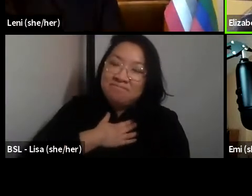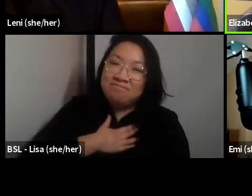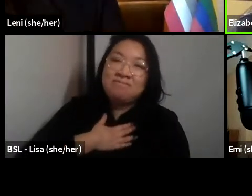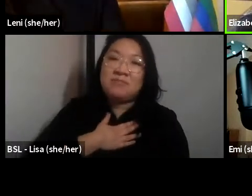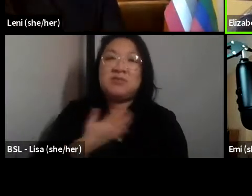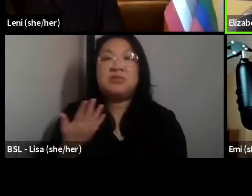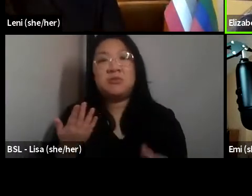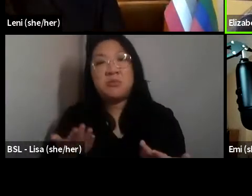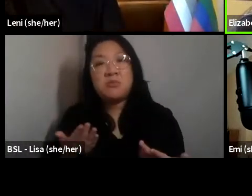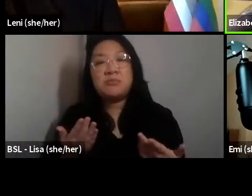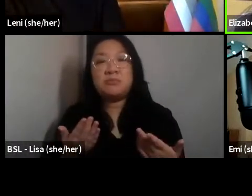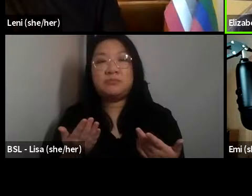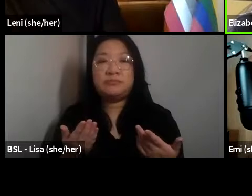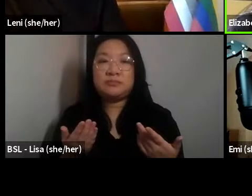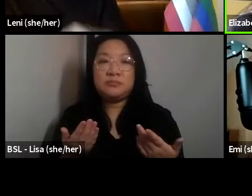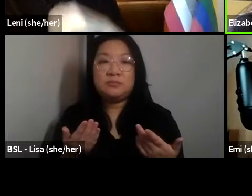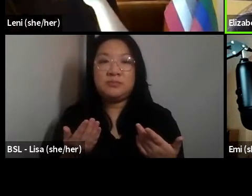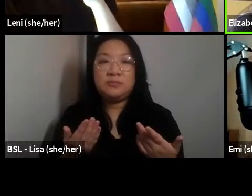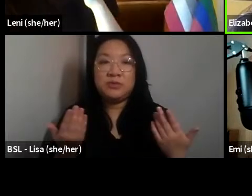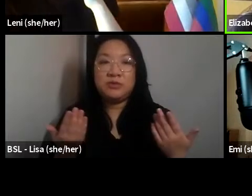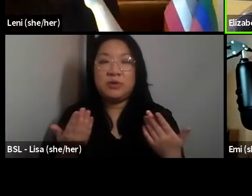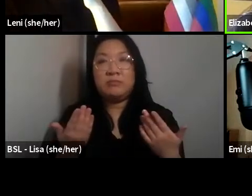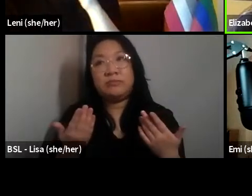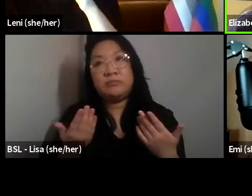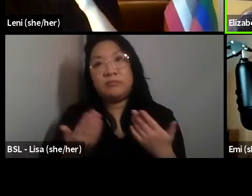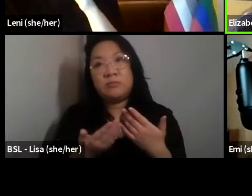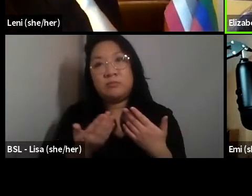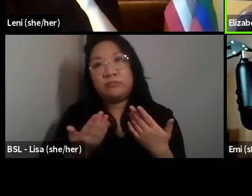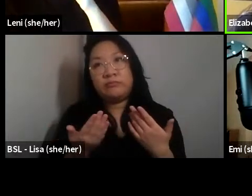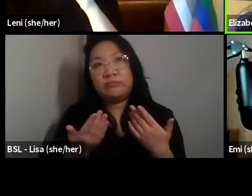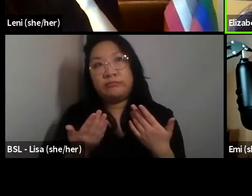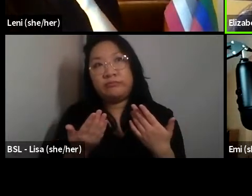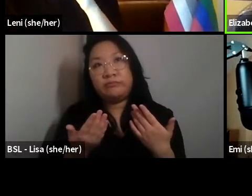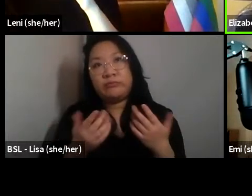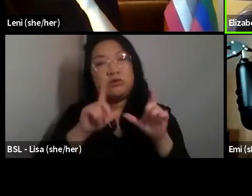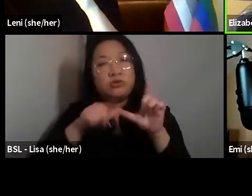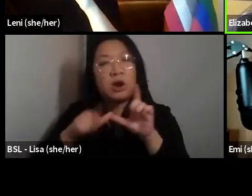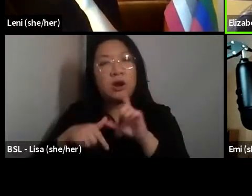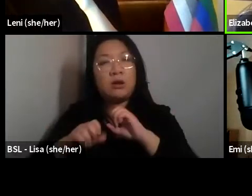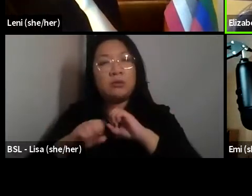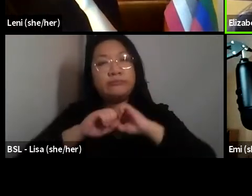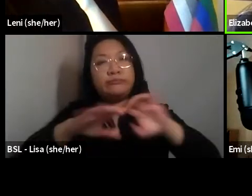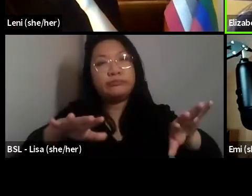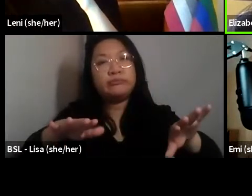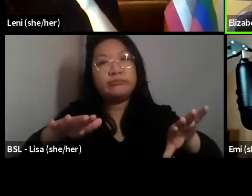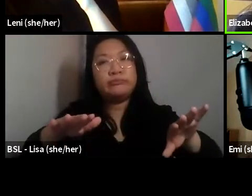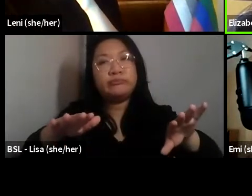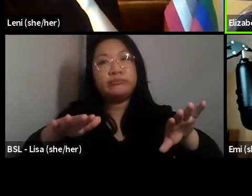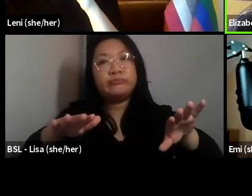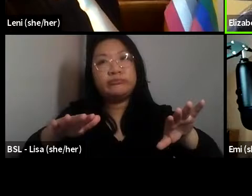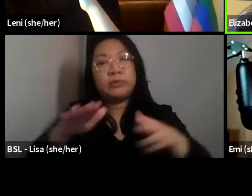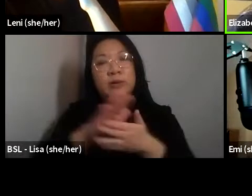it's kind of, yeah, the more it gets spoken, the less that will happen, I think.